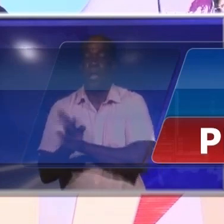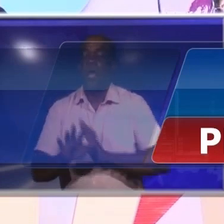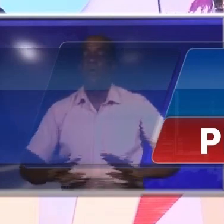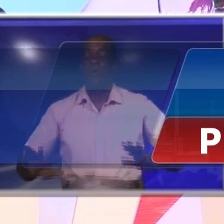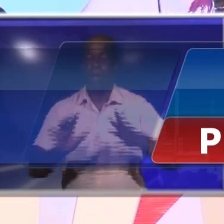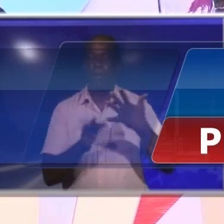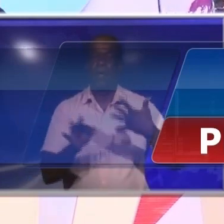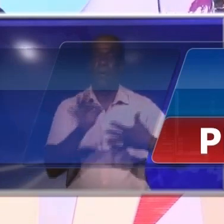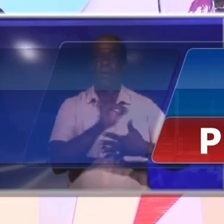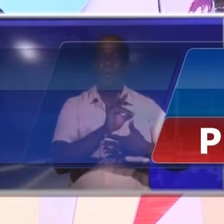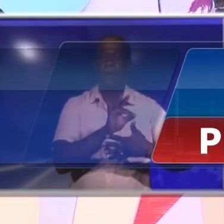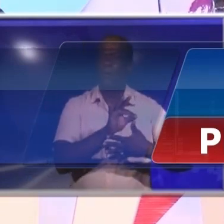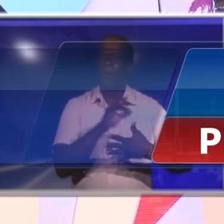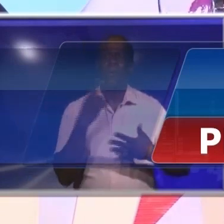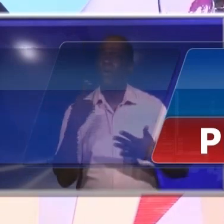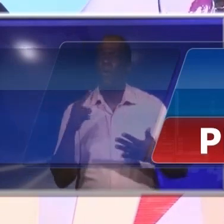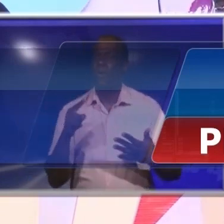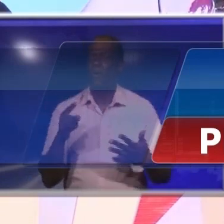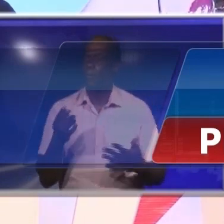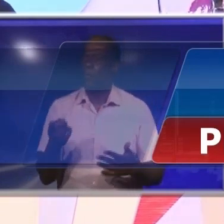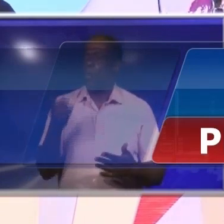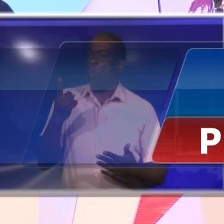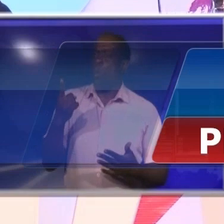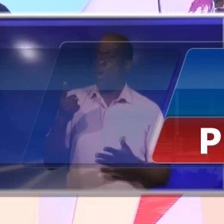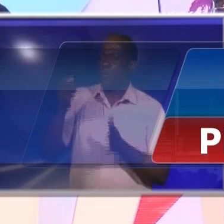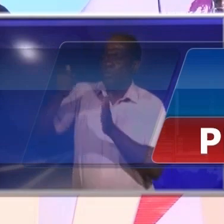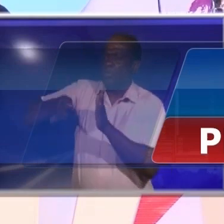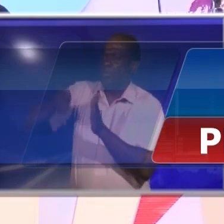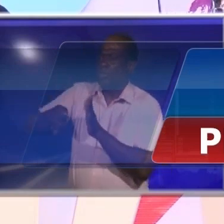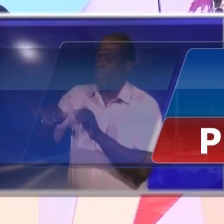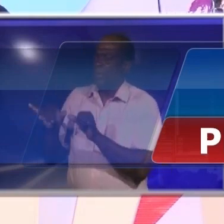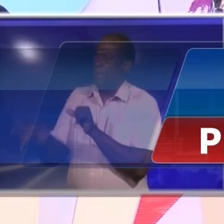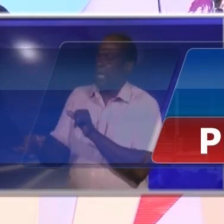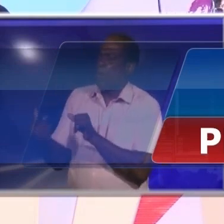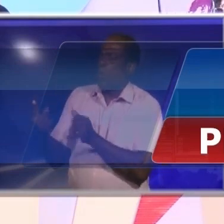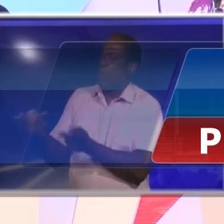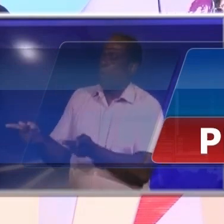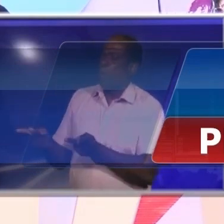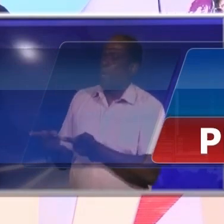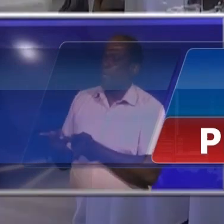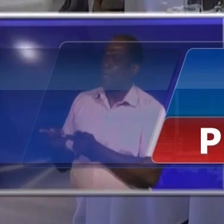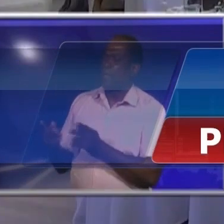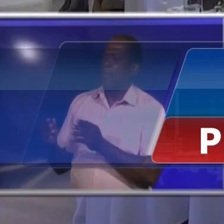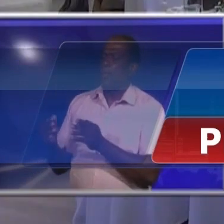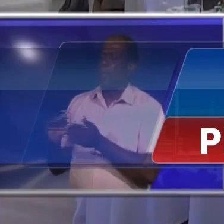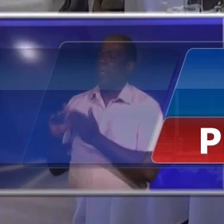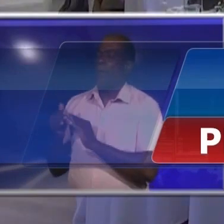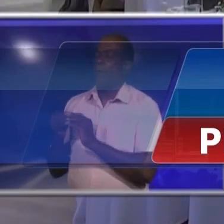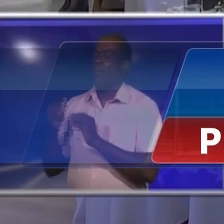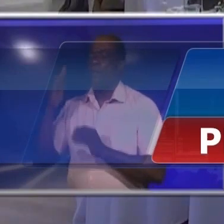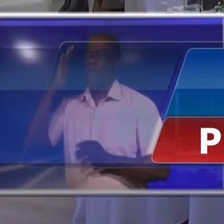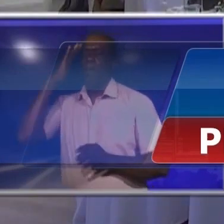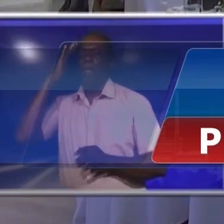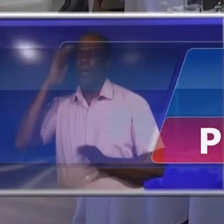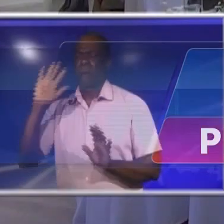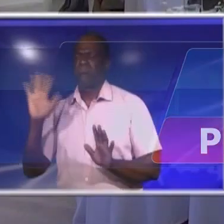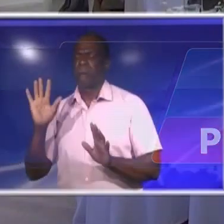there is not the familiarity with counsel and other circumstances and the things that people take for